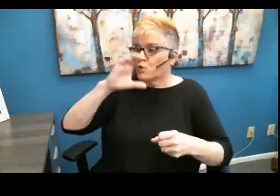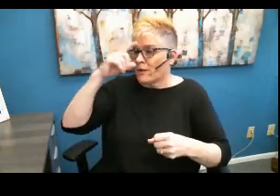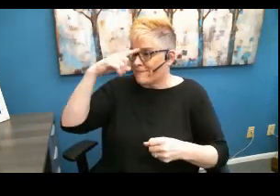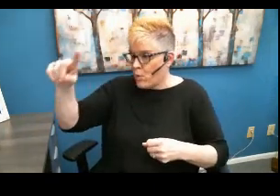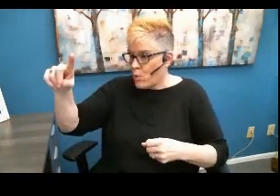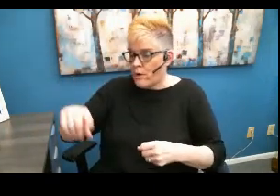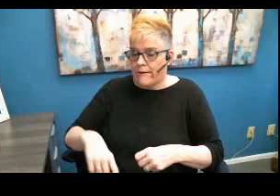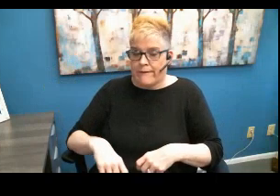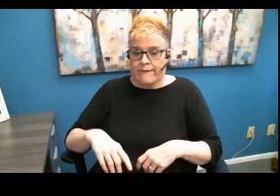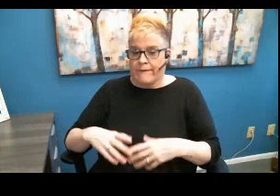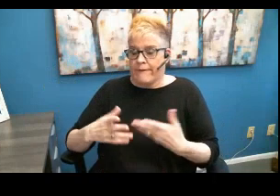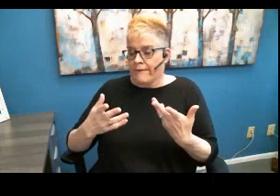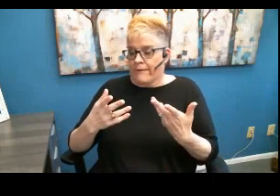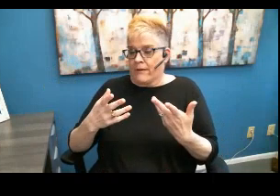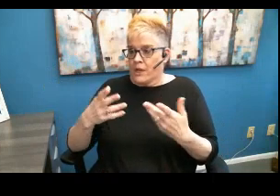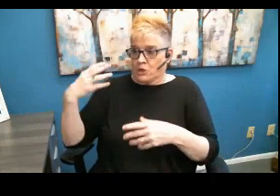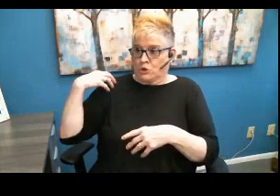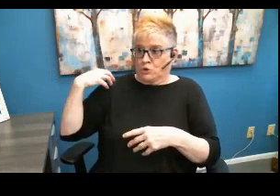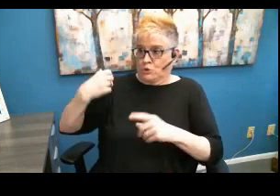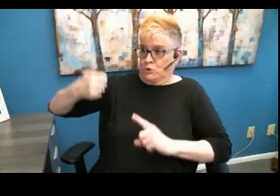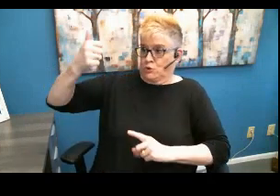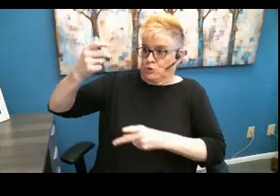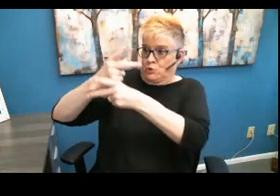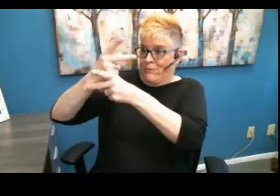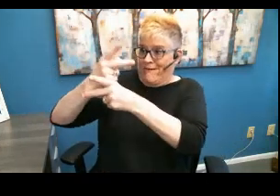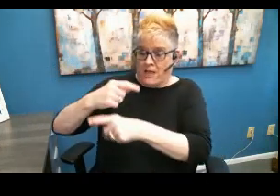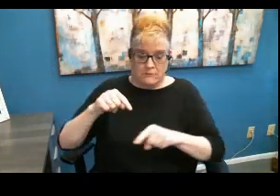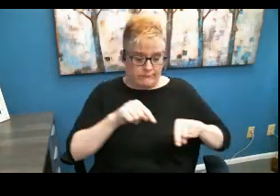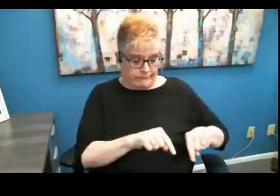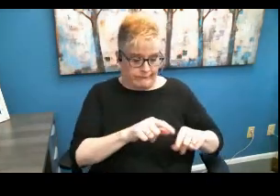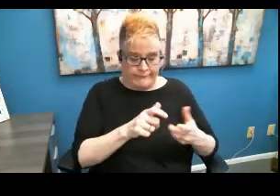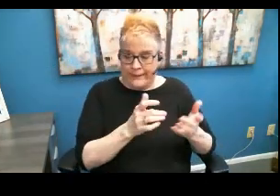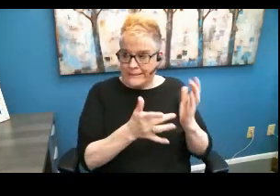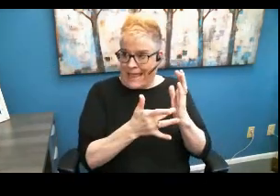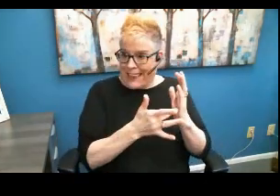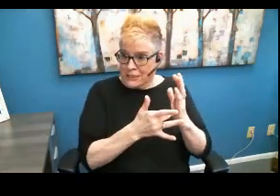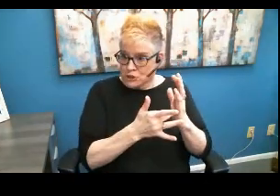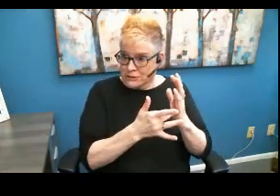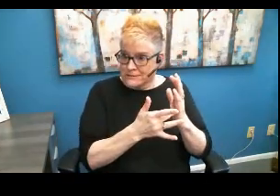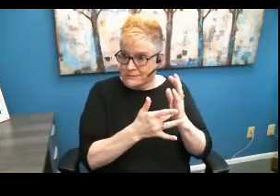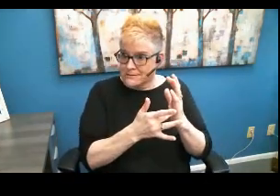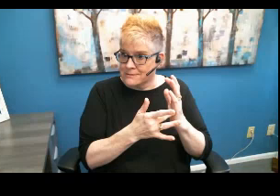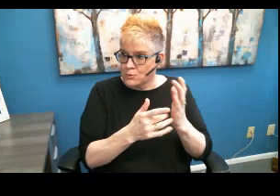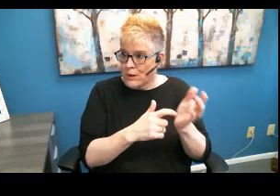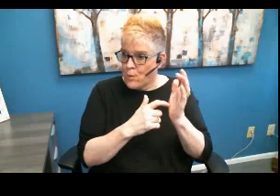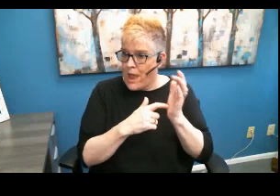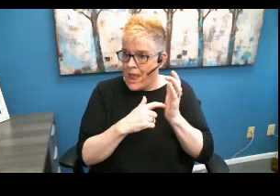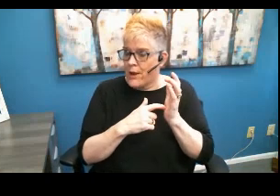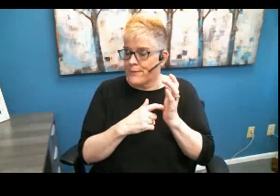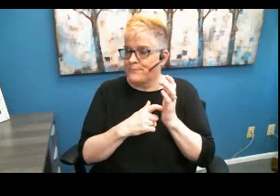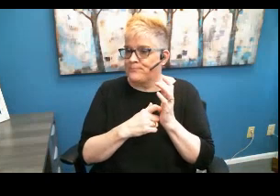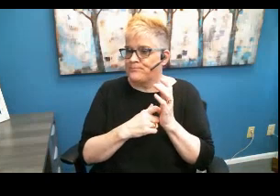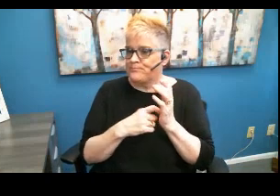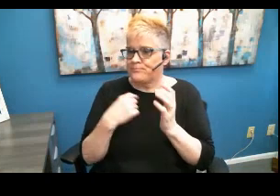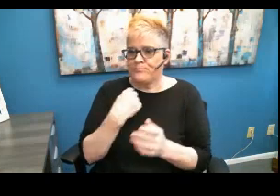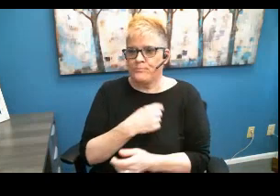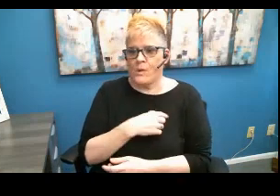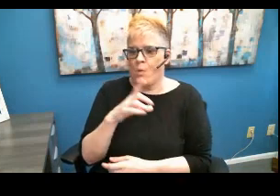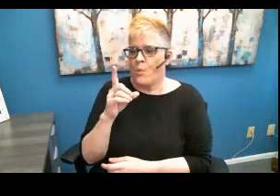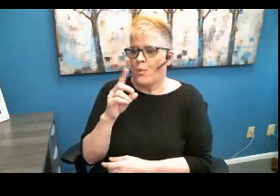span of control for supervisors down to technicians that we would require. And a lot of that is actually, we drill on